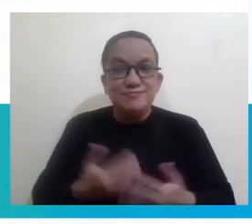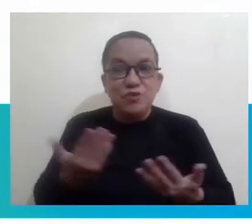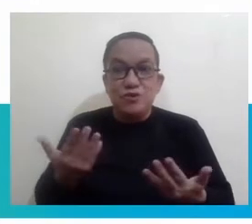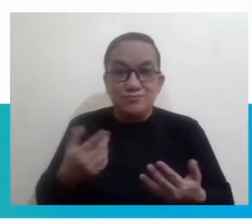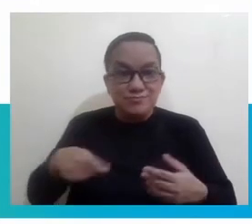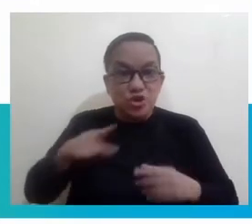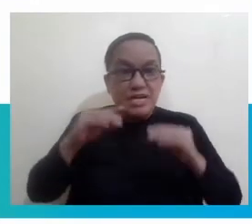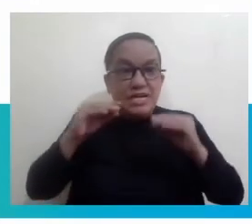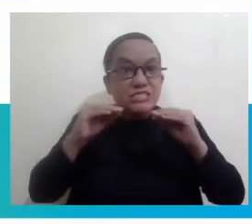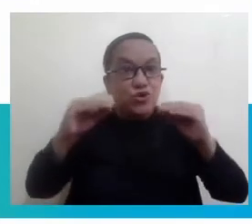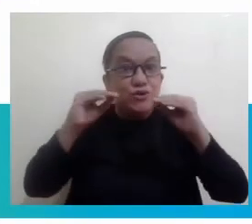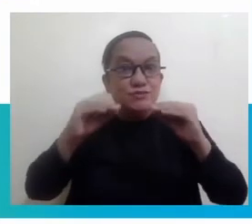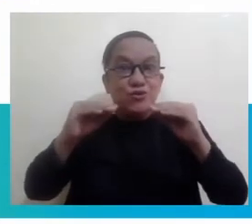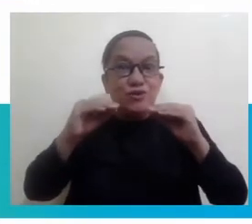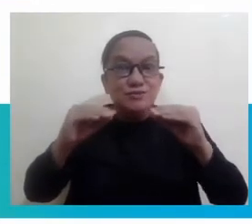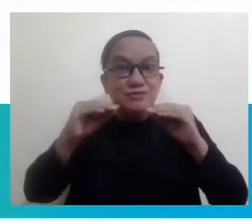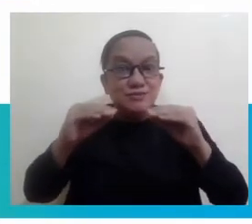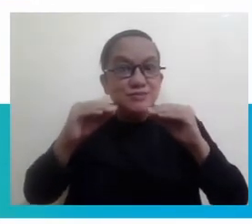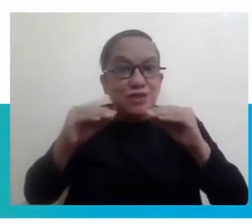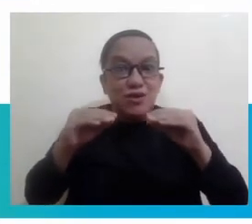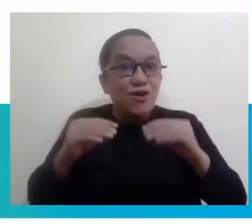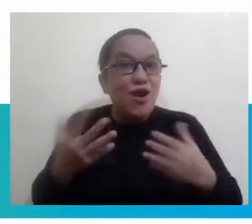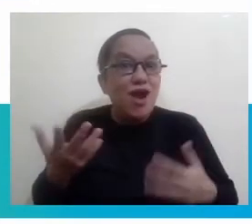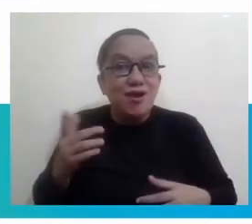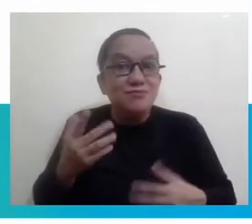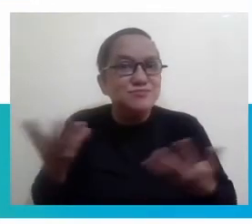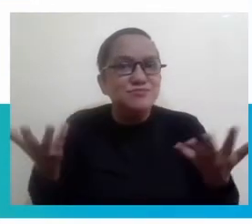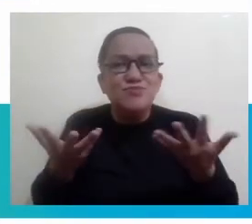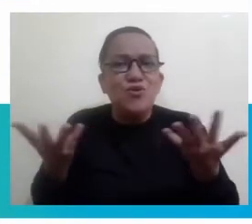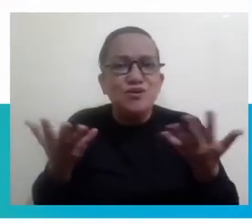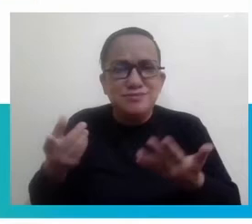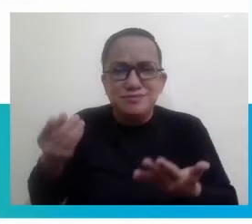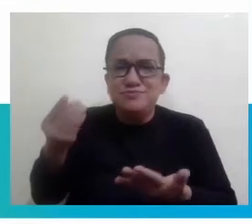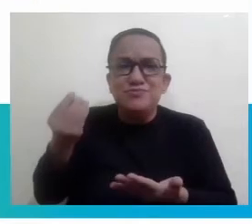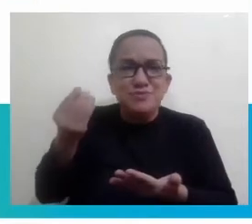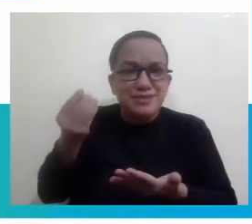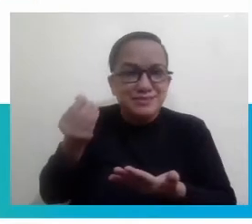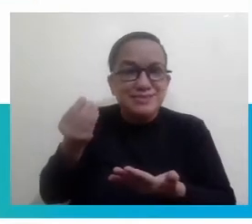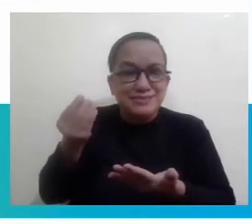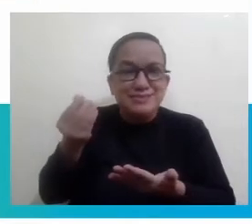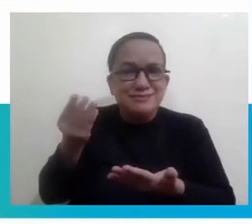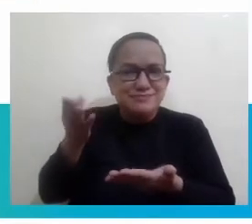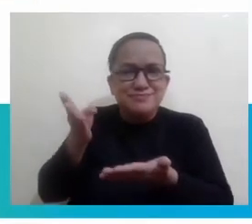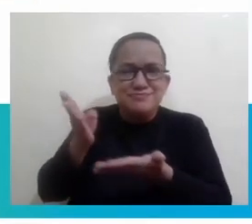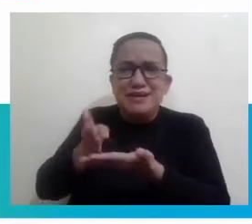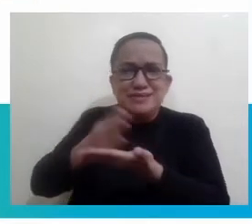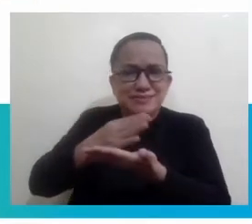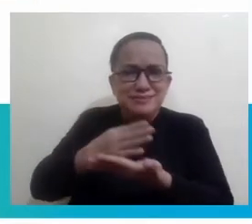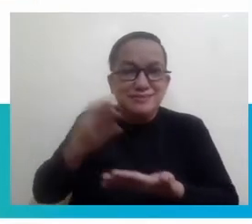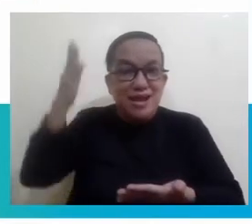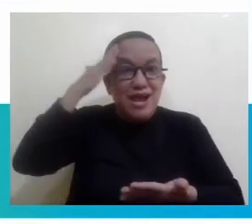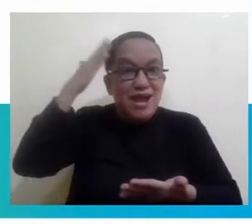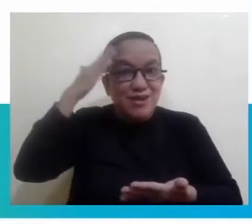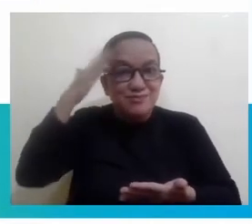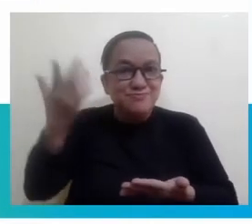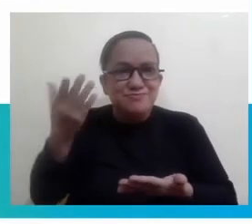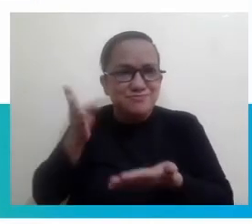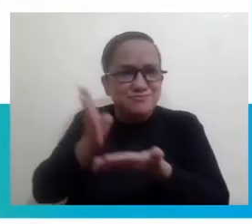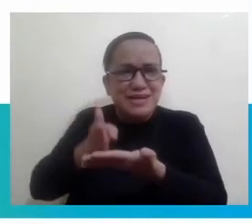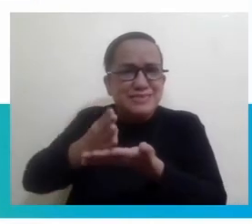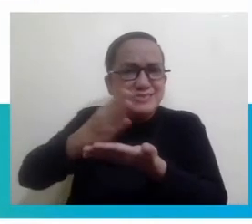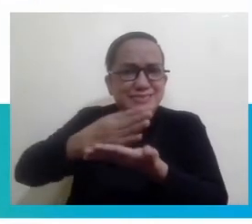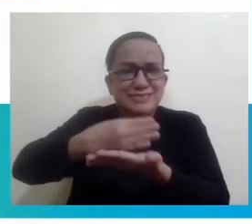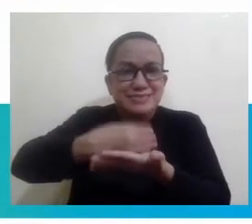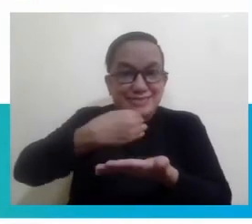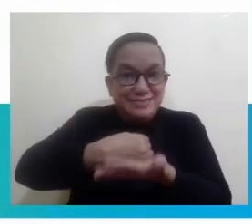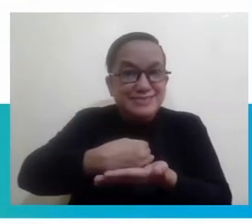budgeting. This is encourage all members to have the habit of saving and spend money on priority needs. We learn